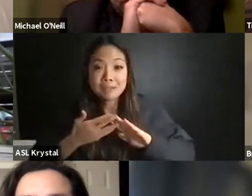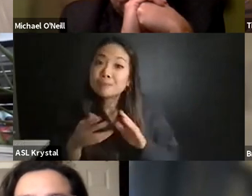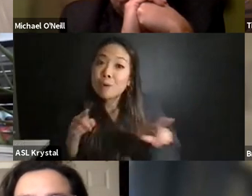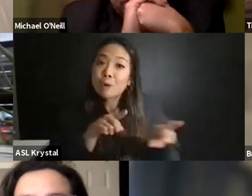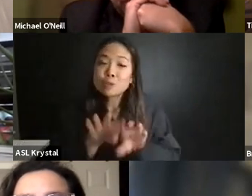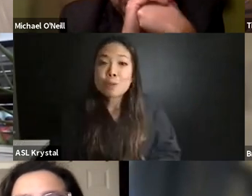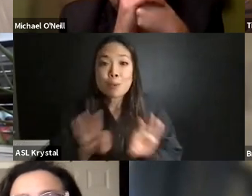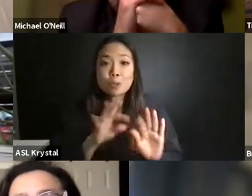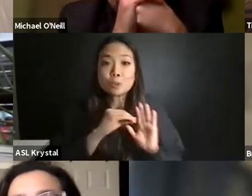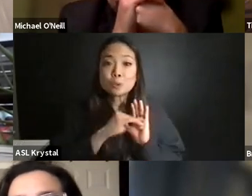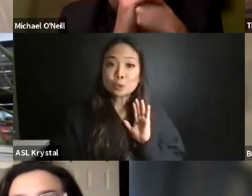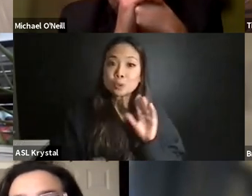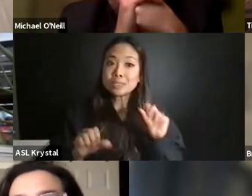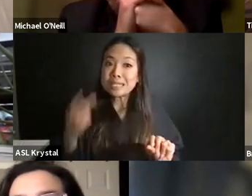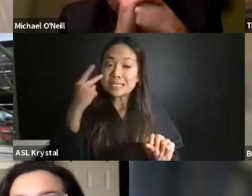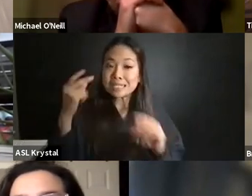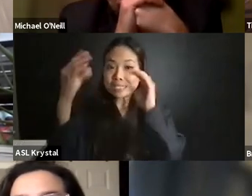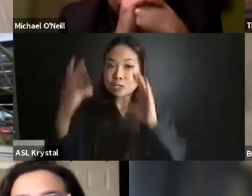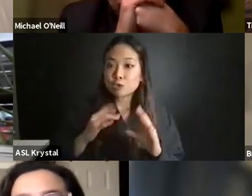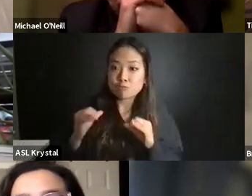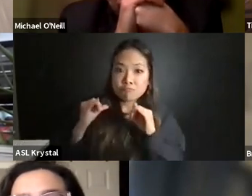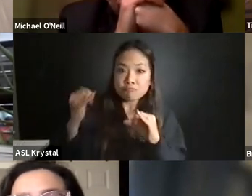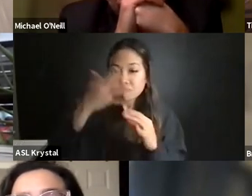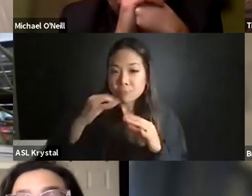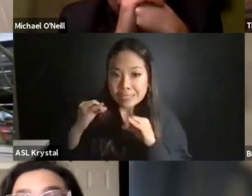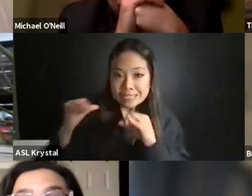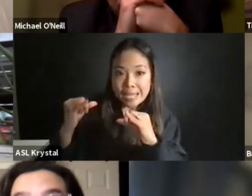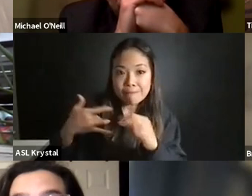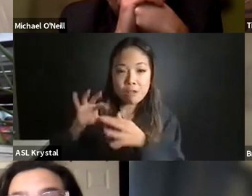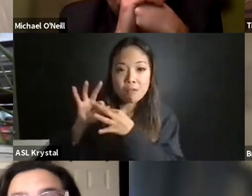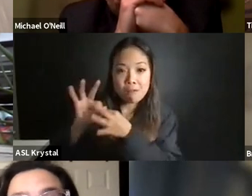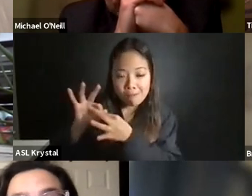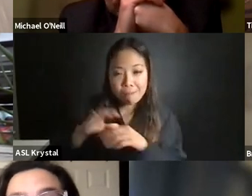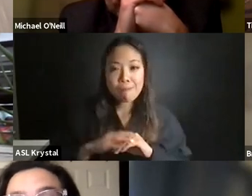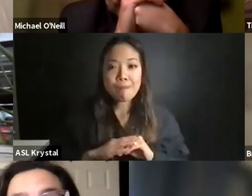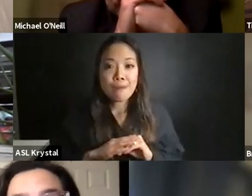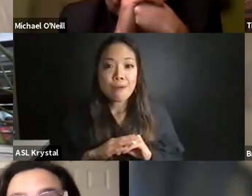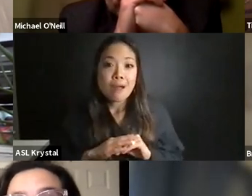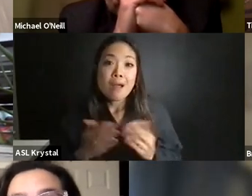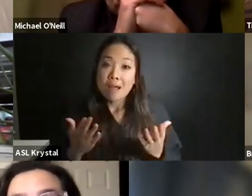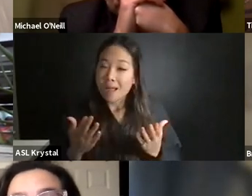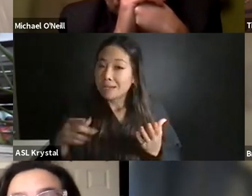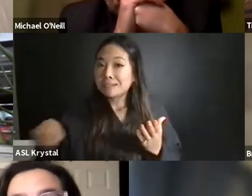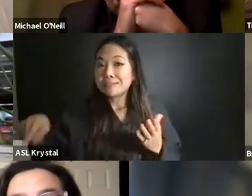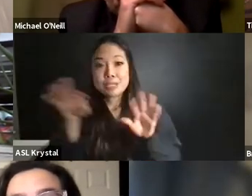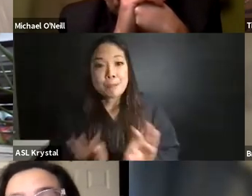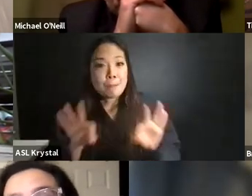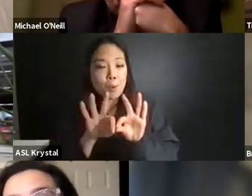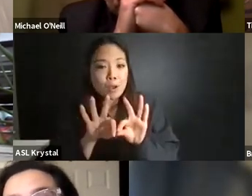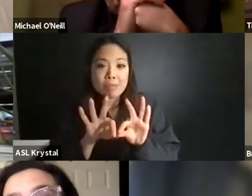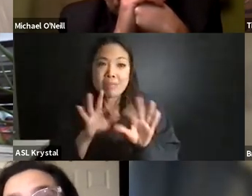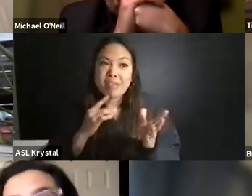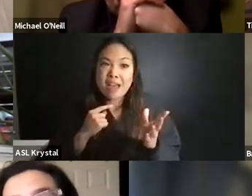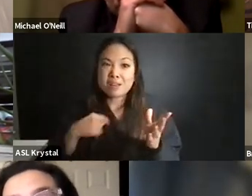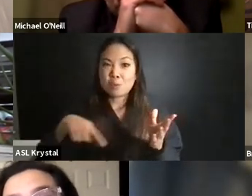their teachers and we ask that bps ensure that the abundant pool of qualified teachers and leaders of color are